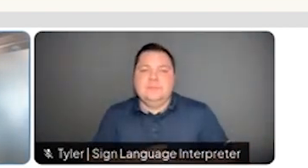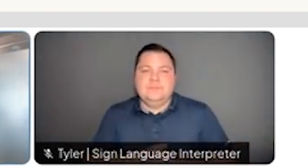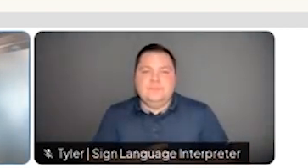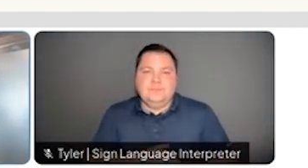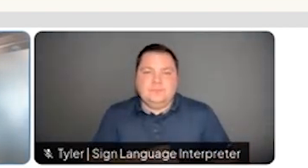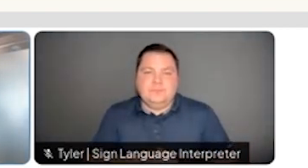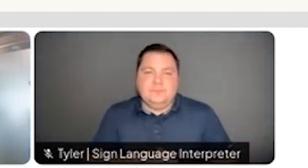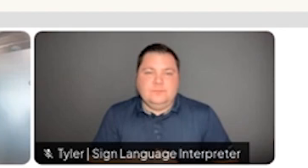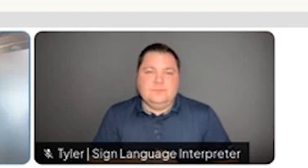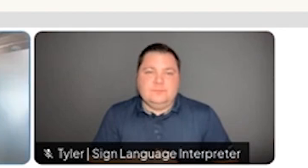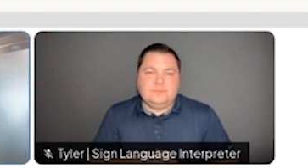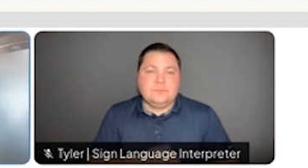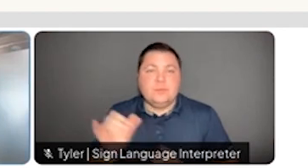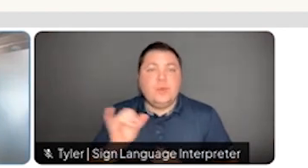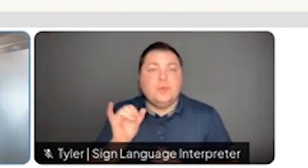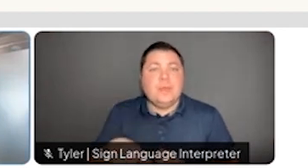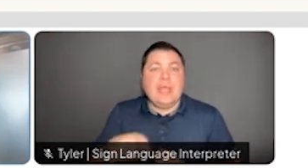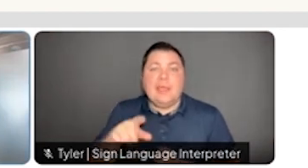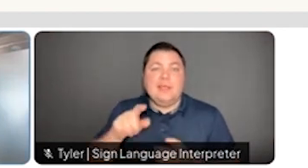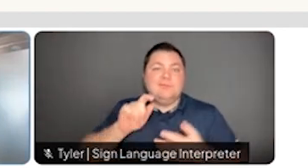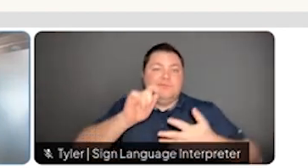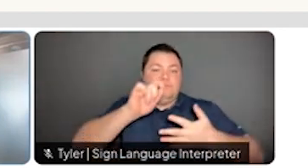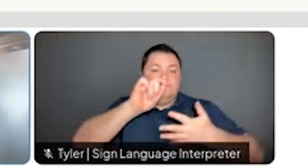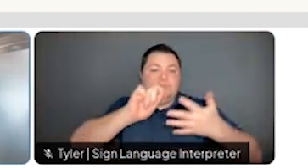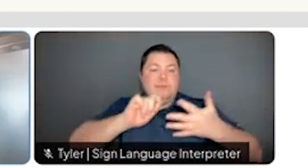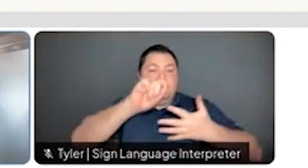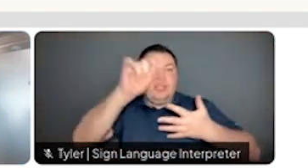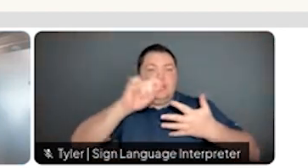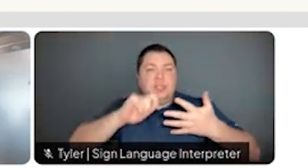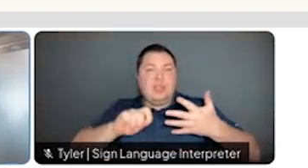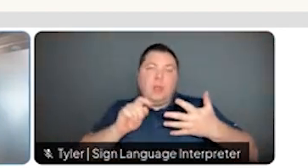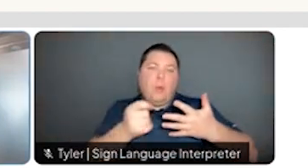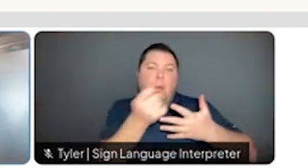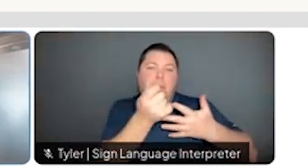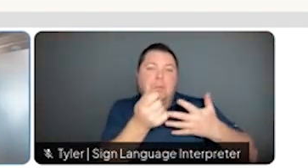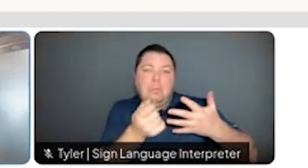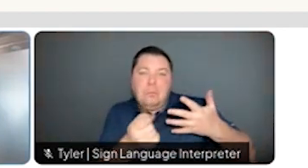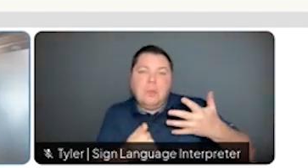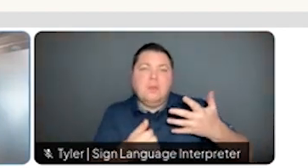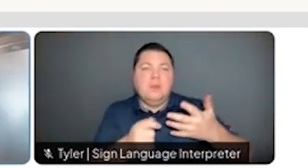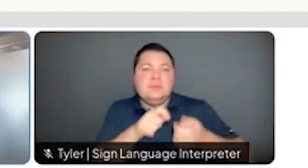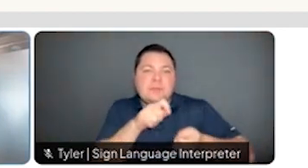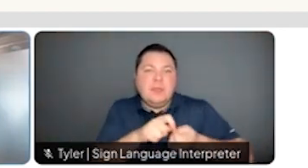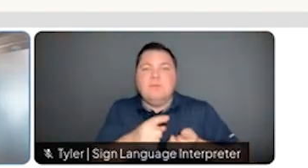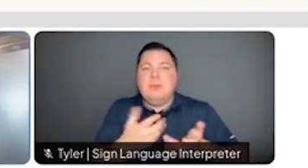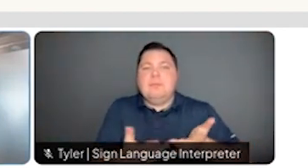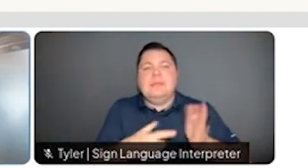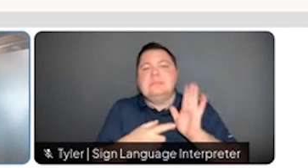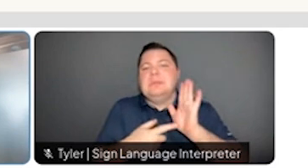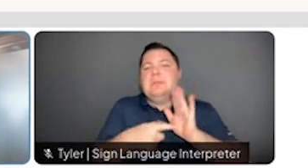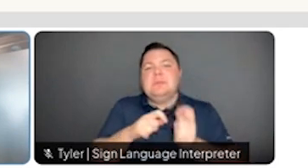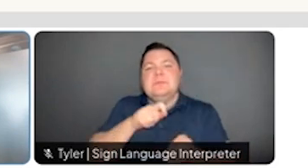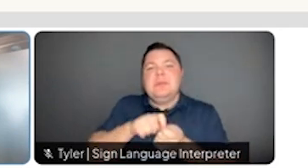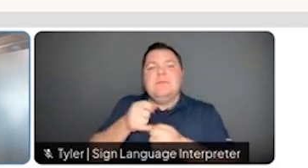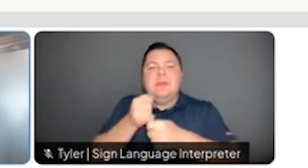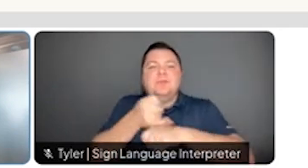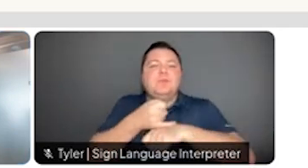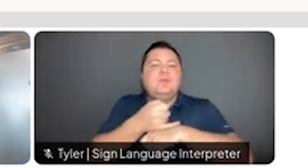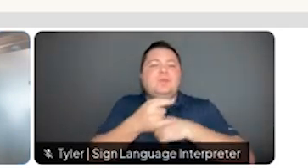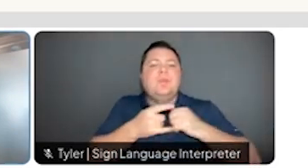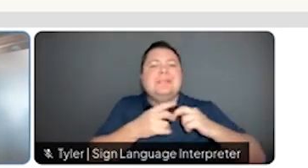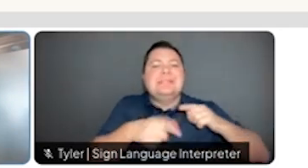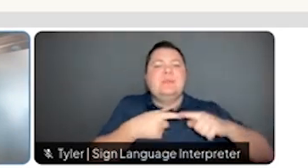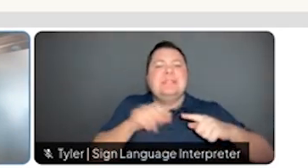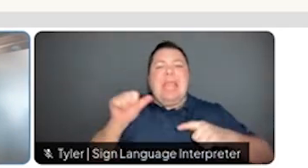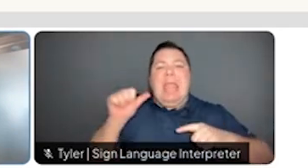also deselect different types of participating units. So let's say you only want to issue interest to your Series A unit holders.